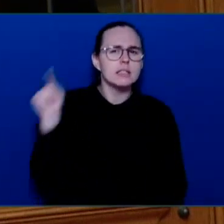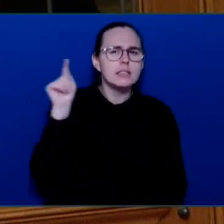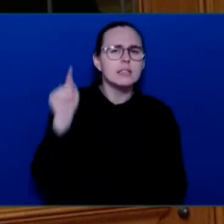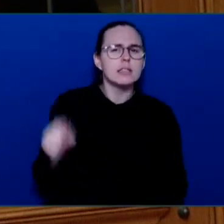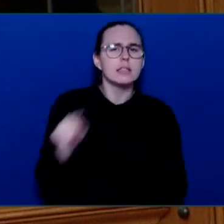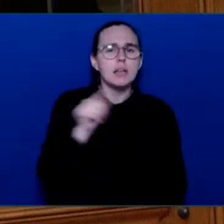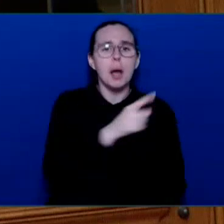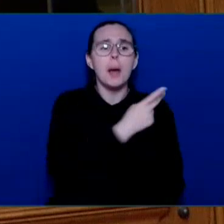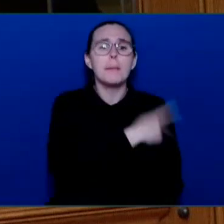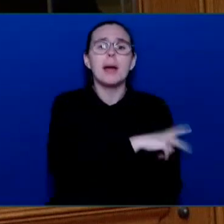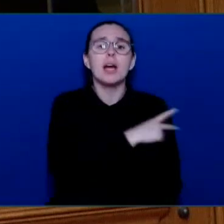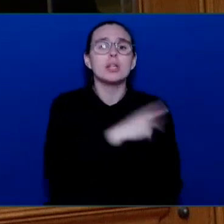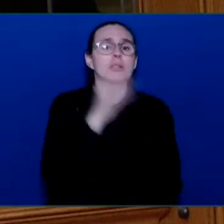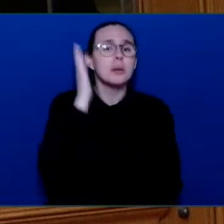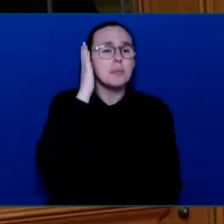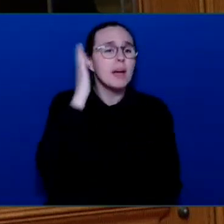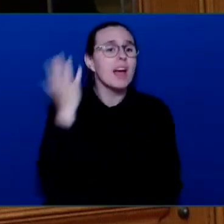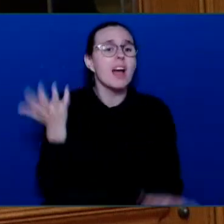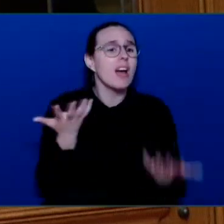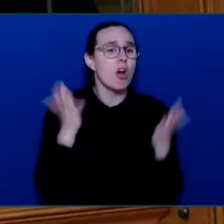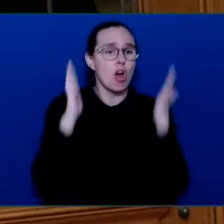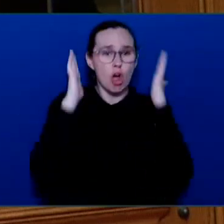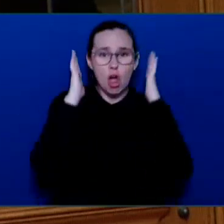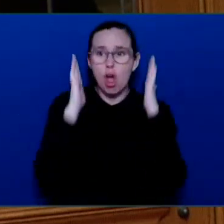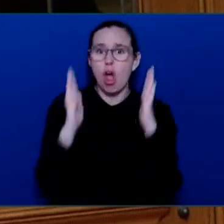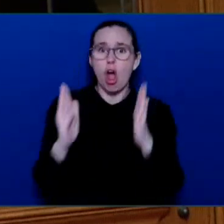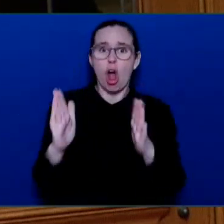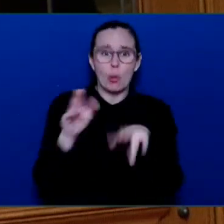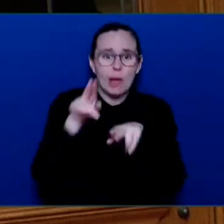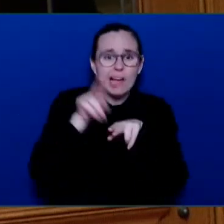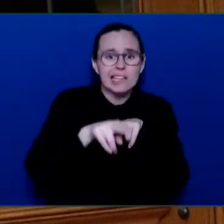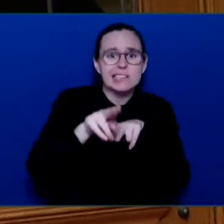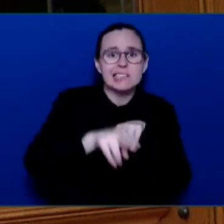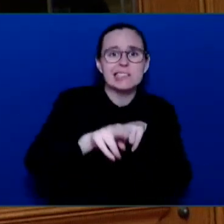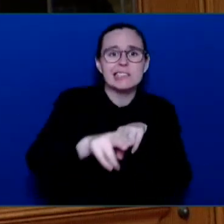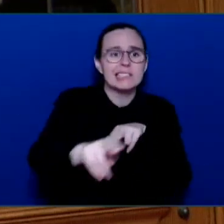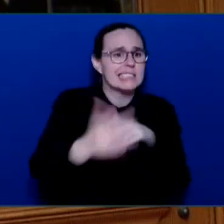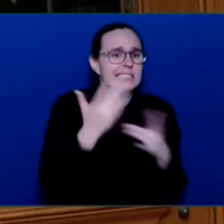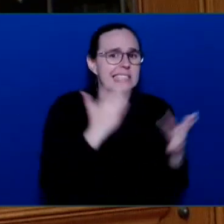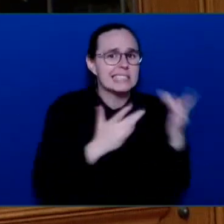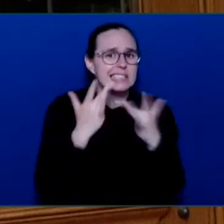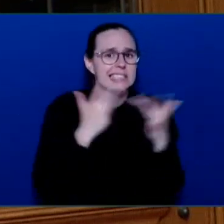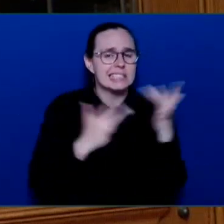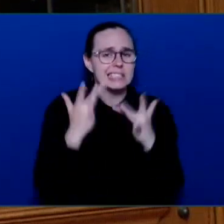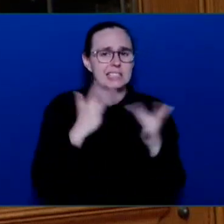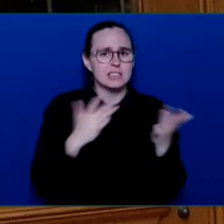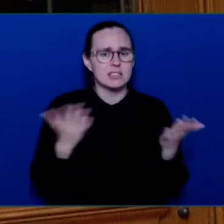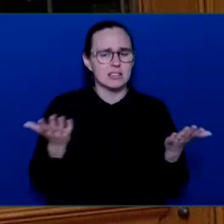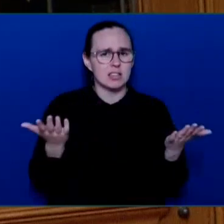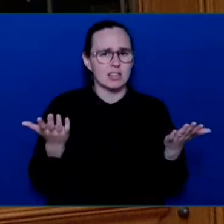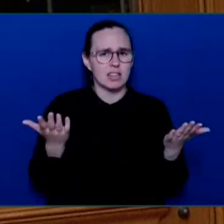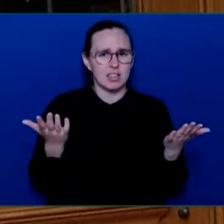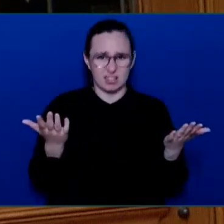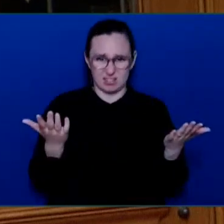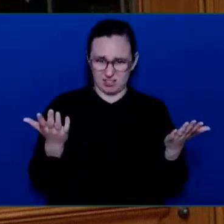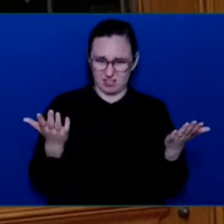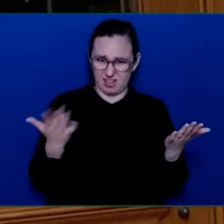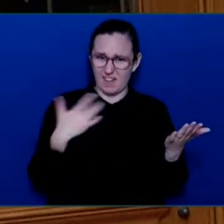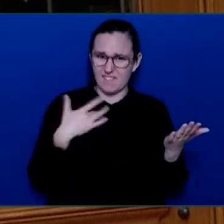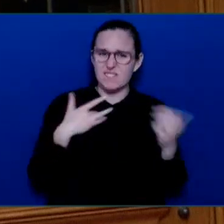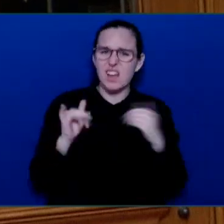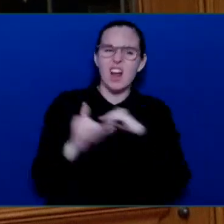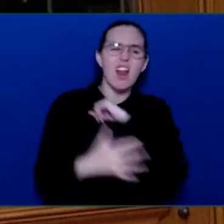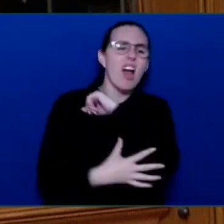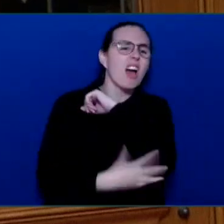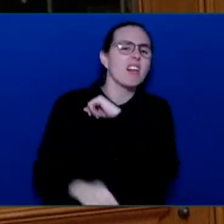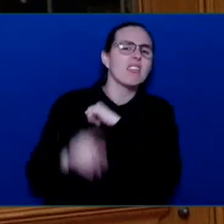hospital. I was reminded of a third world country. I was also shocked to hear that